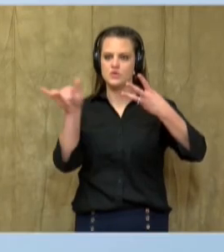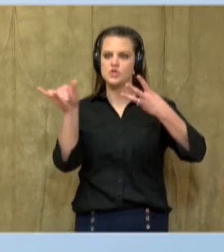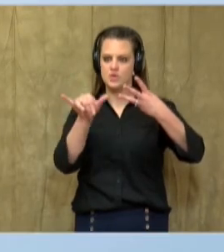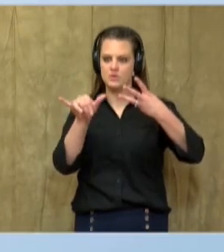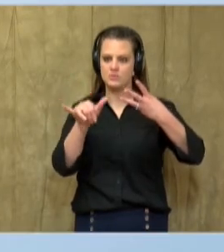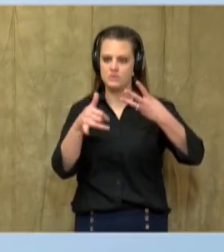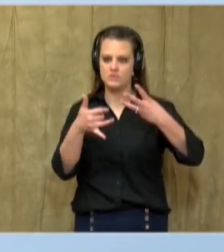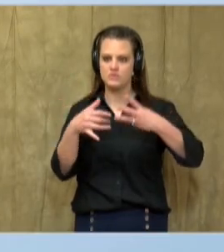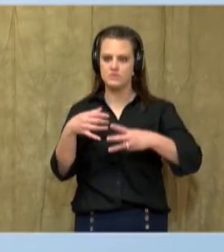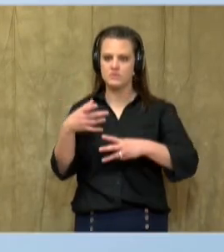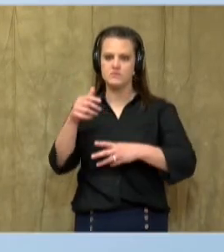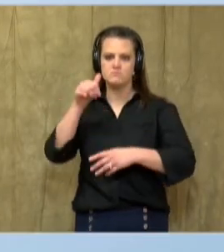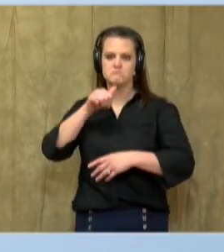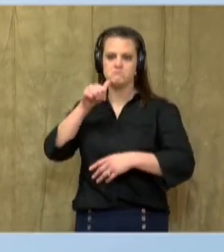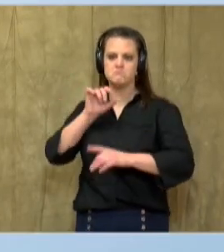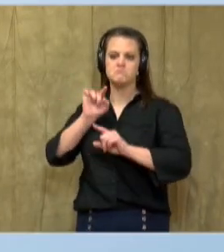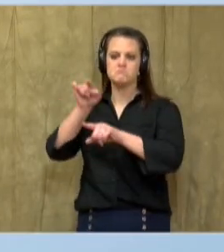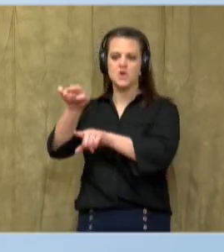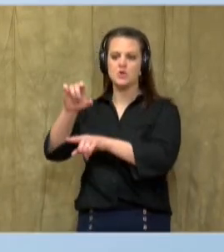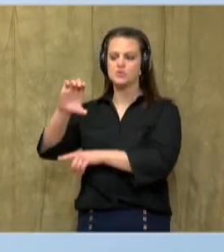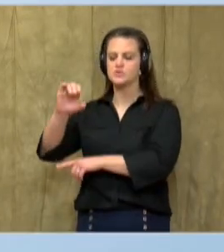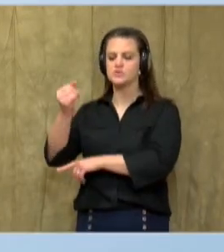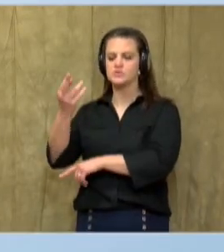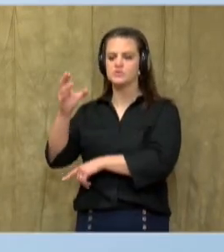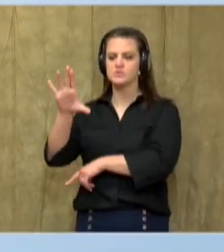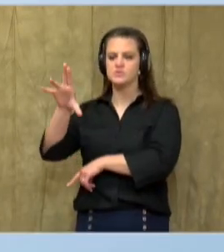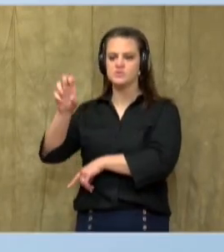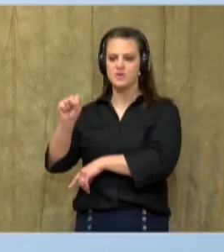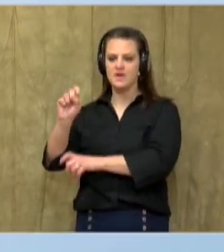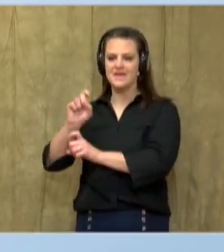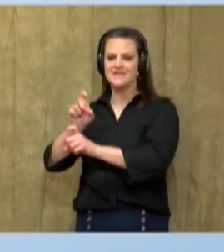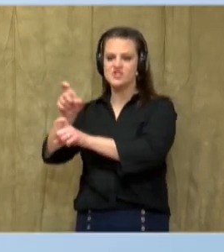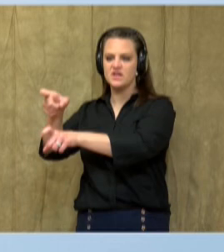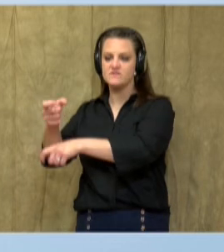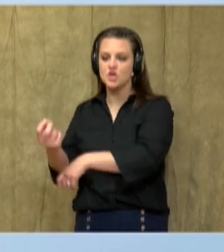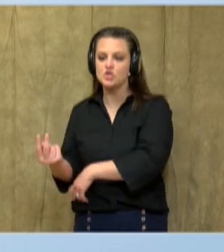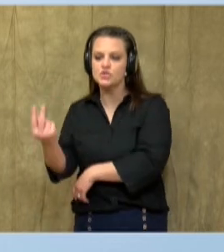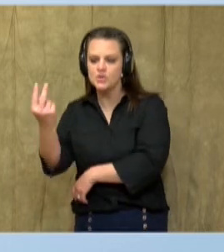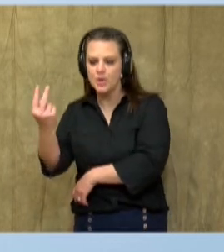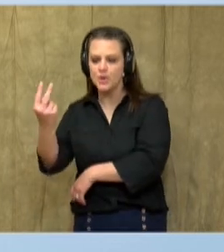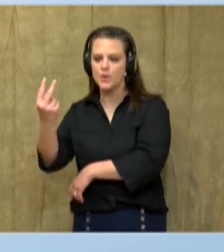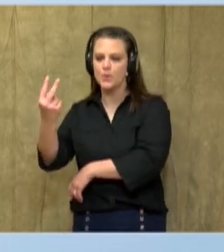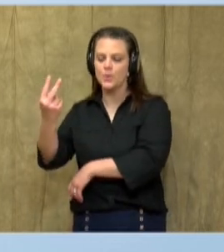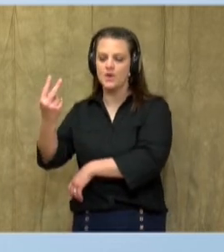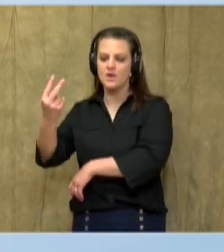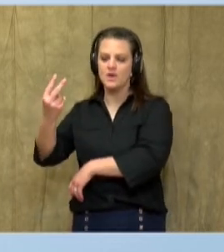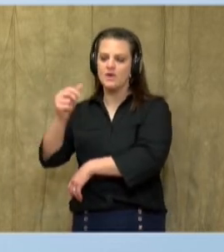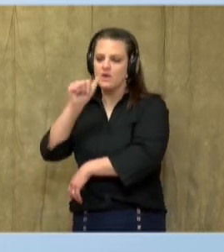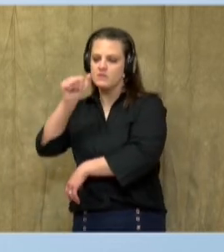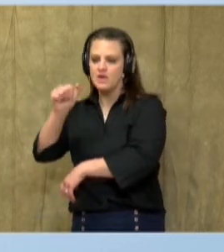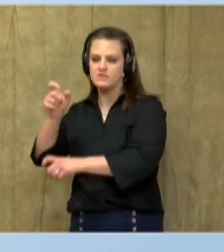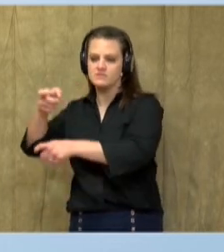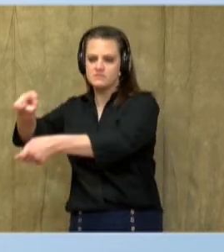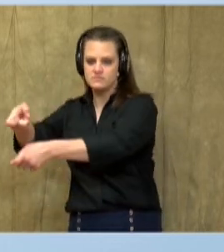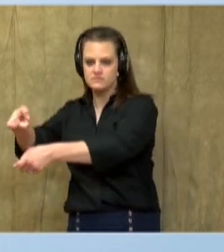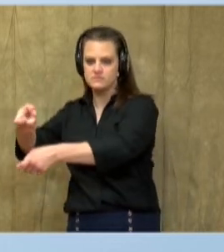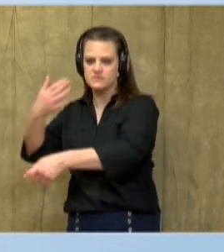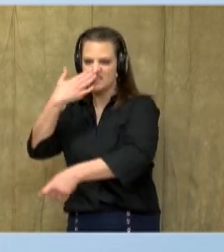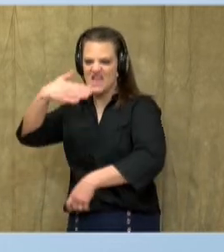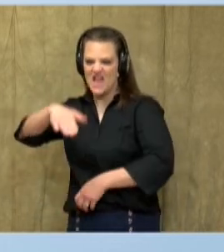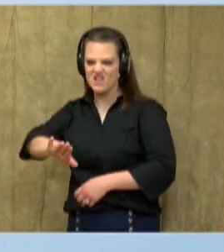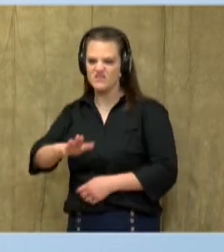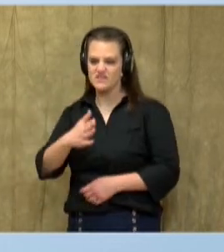Geraldine goes to the circus. She gives 2 peanuts to the elephants. The baby elephant wants some peanuts